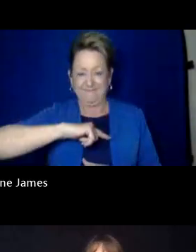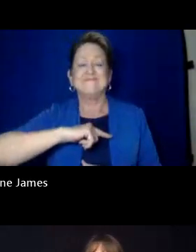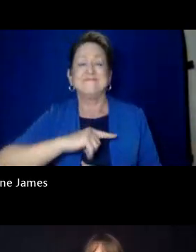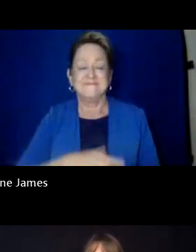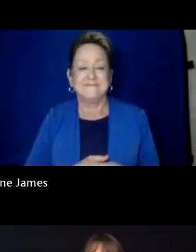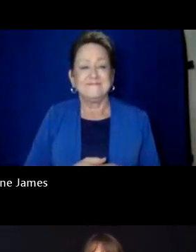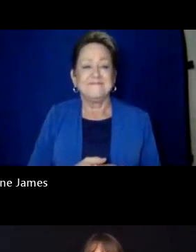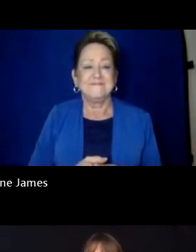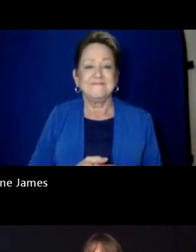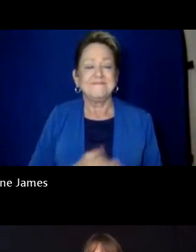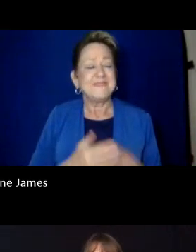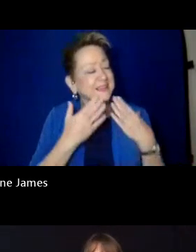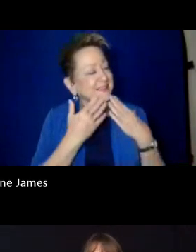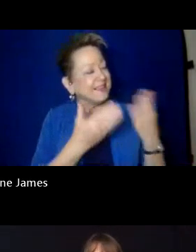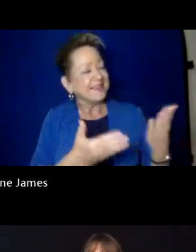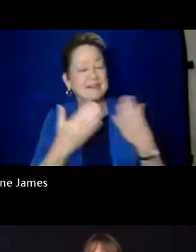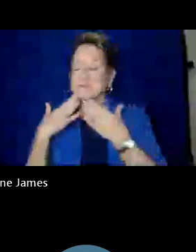Thank you.